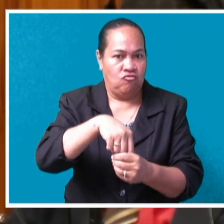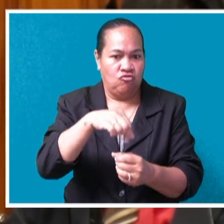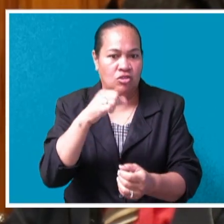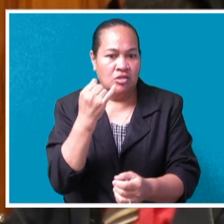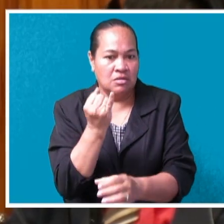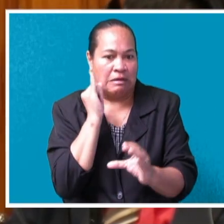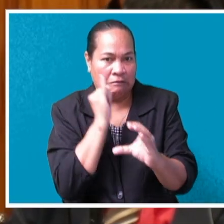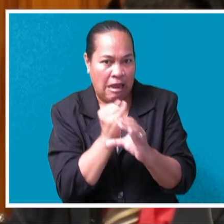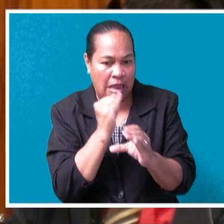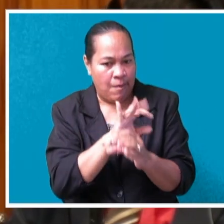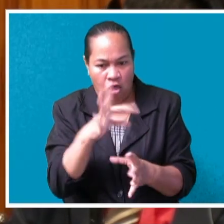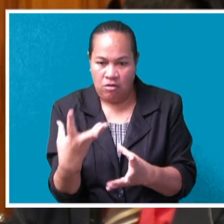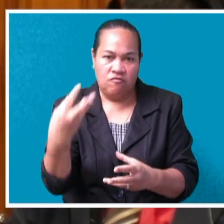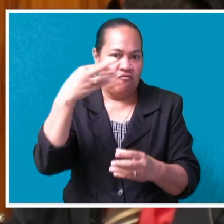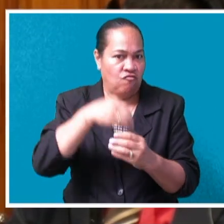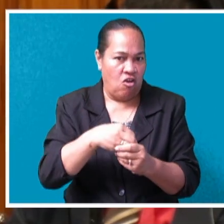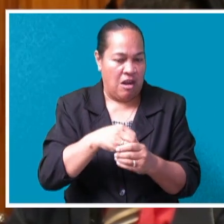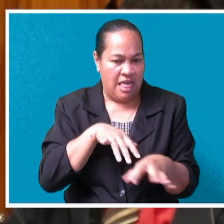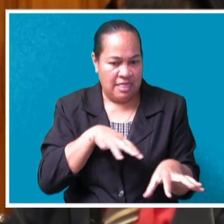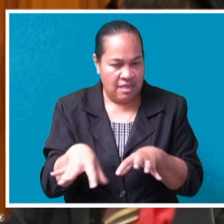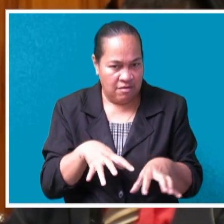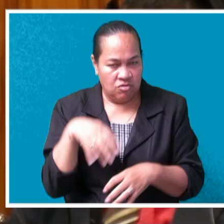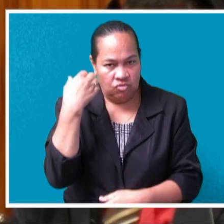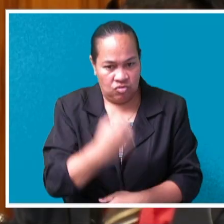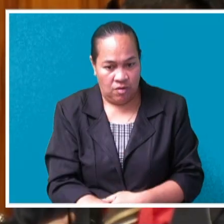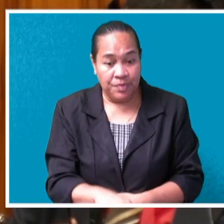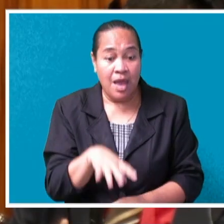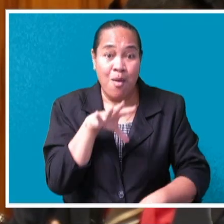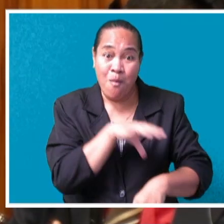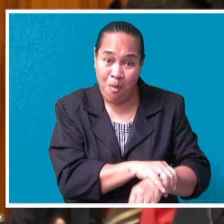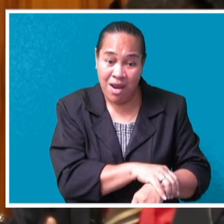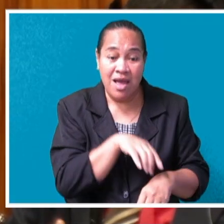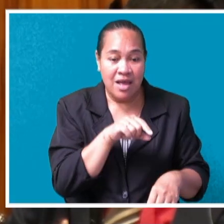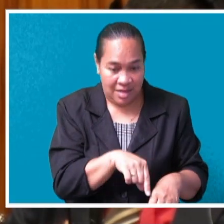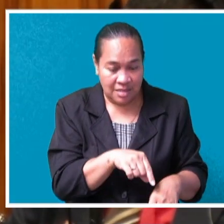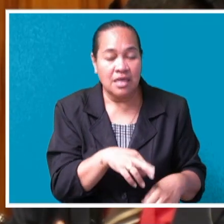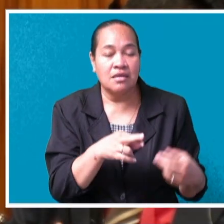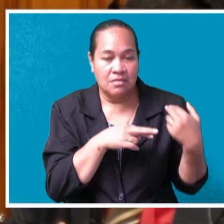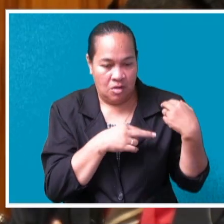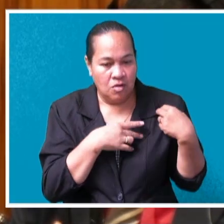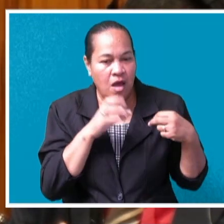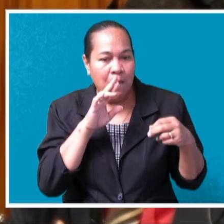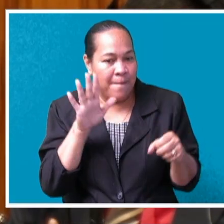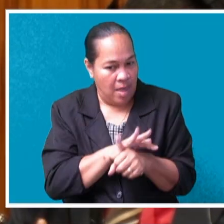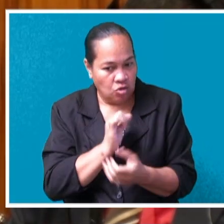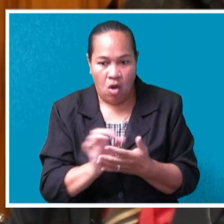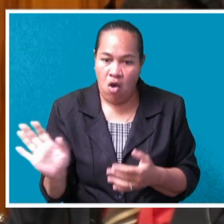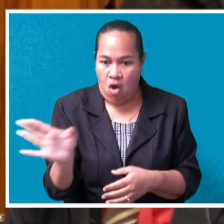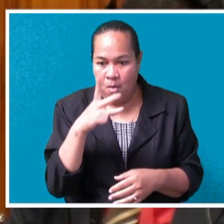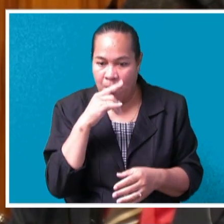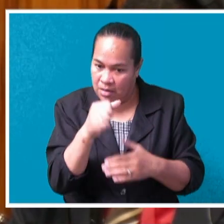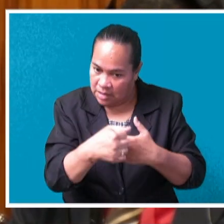activity. The Fiji Police Force carries the primary responsibility for law enforcement in this